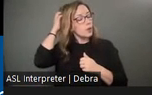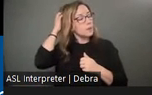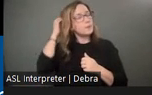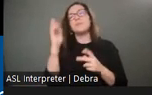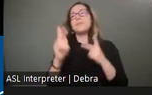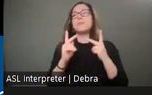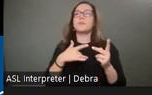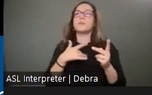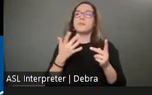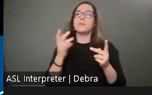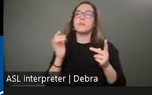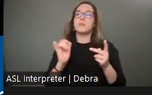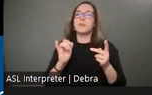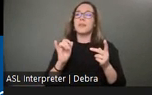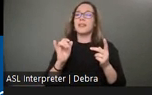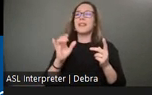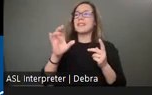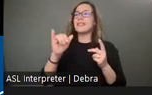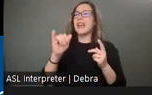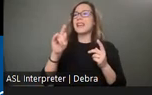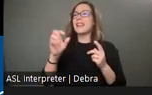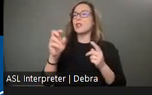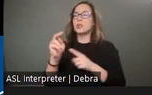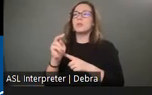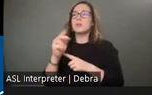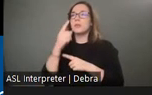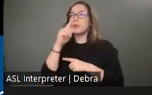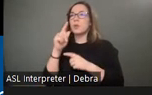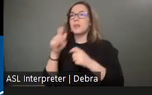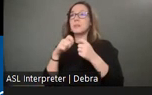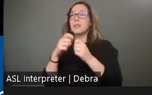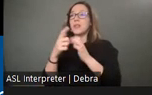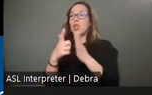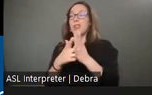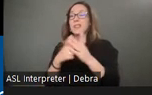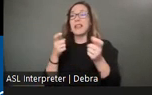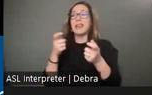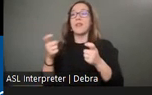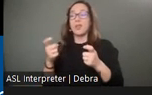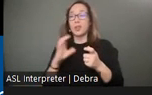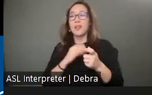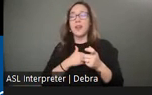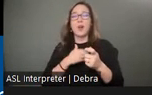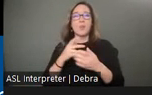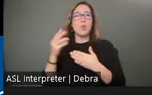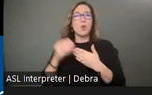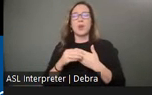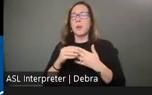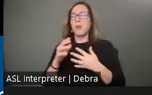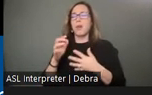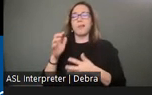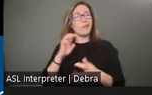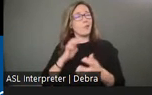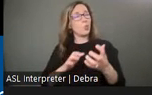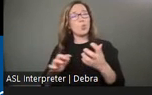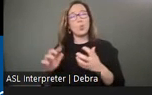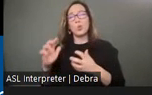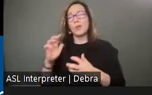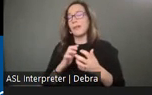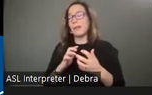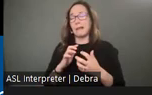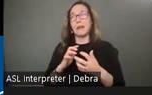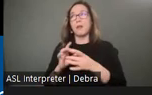citations about specific laws that governed our program were very confusing. So in coordination